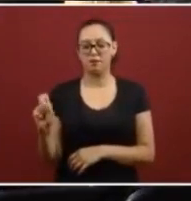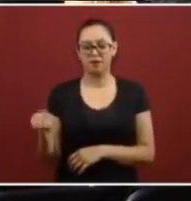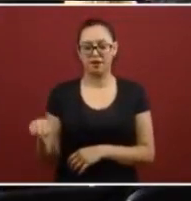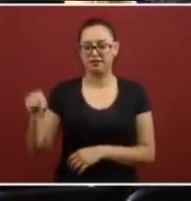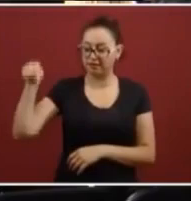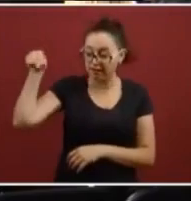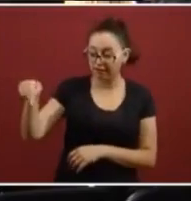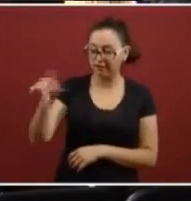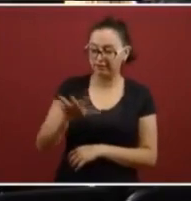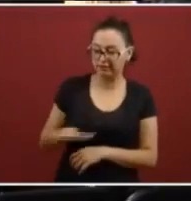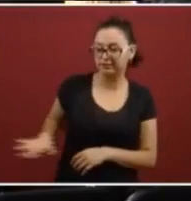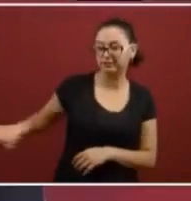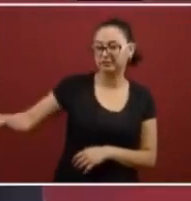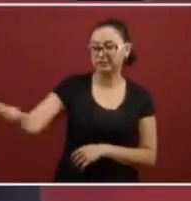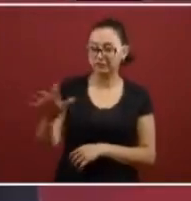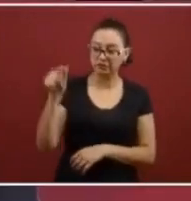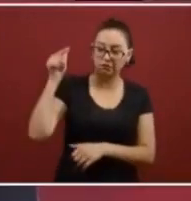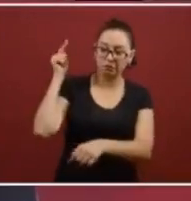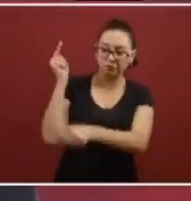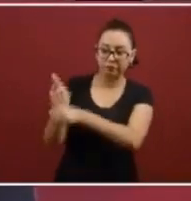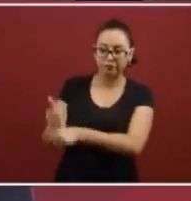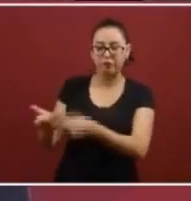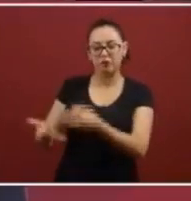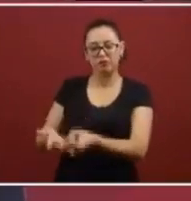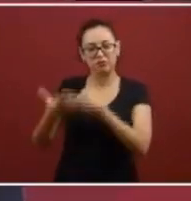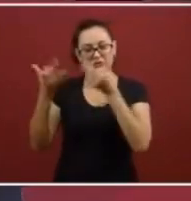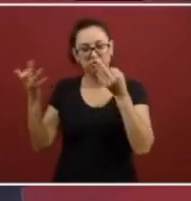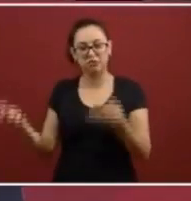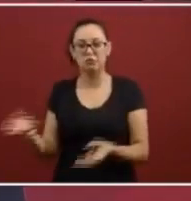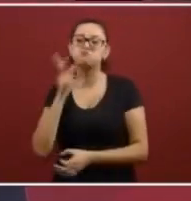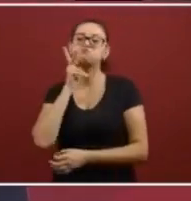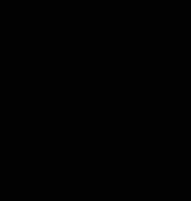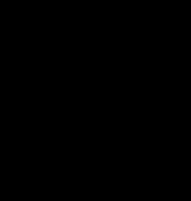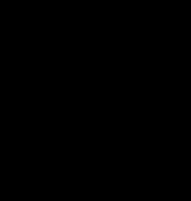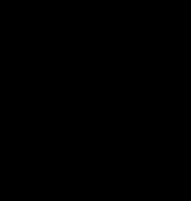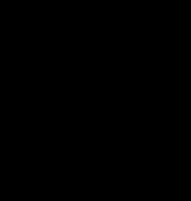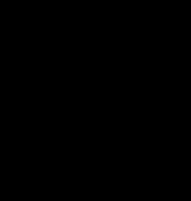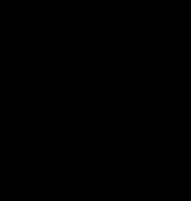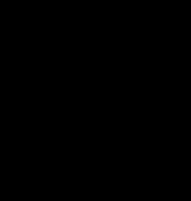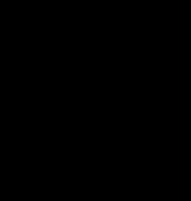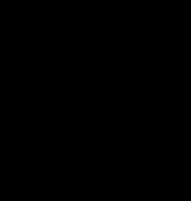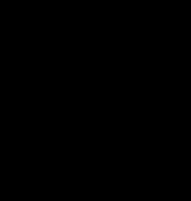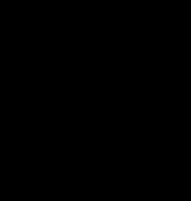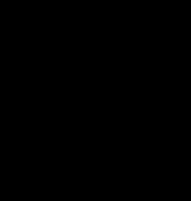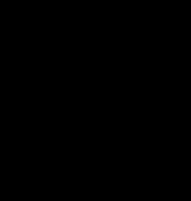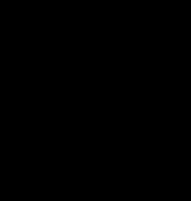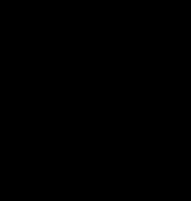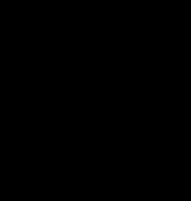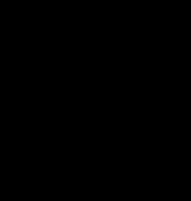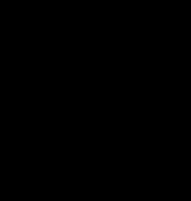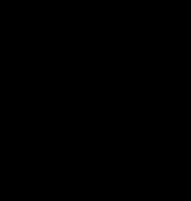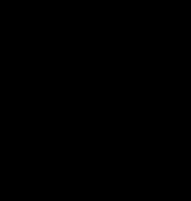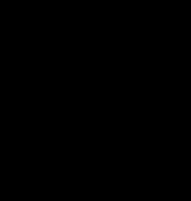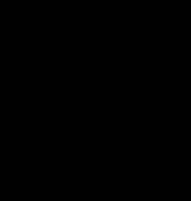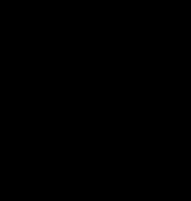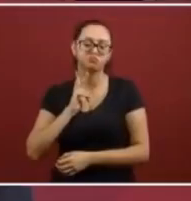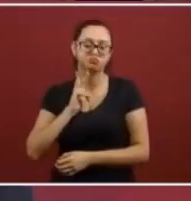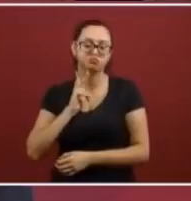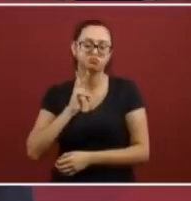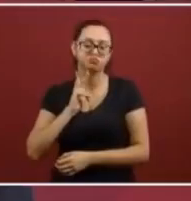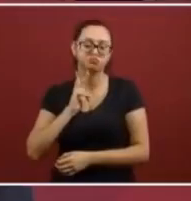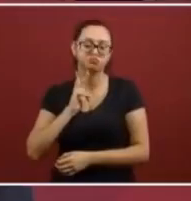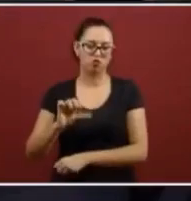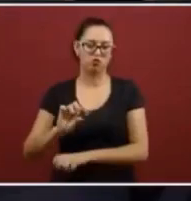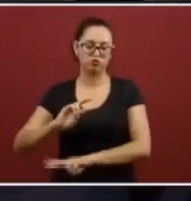este So, campo, este yacimiento petrolero. Vamos so they're a going estar to this el día de